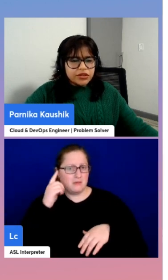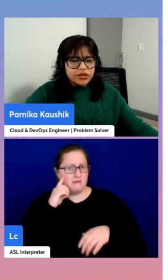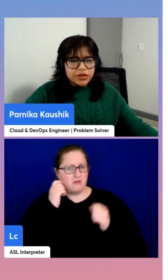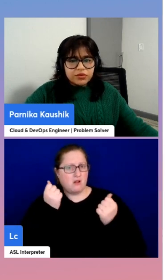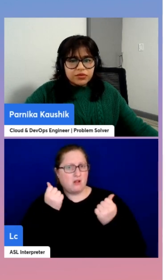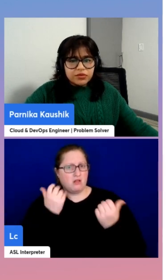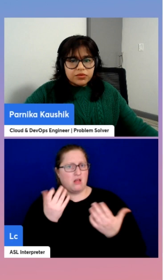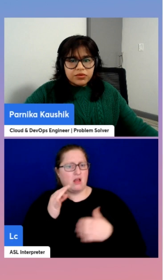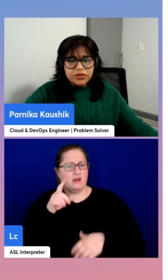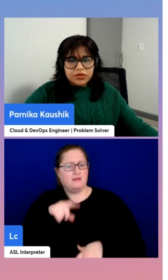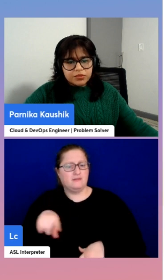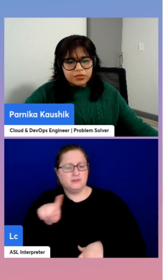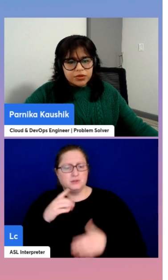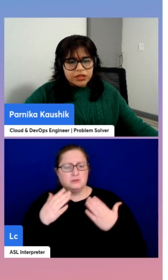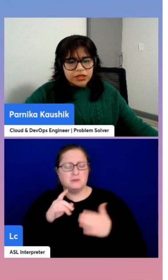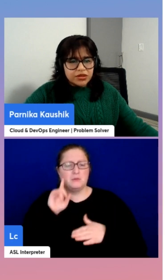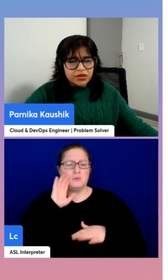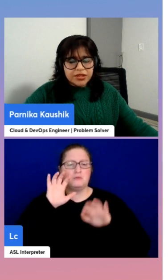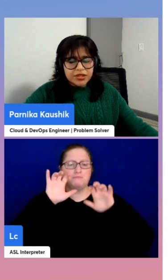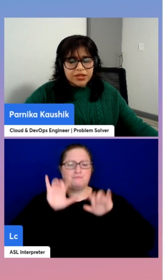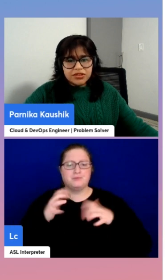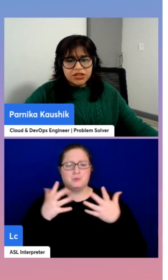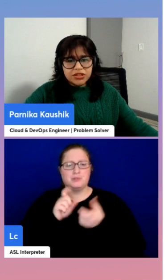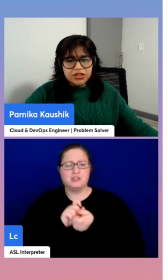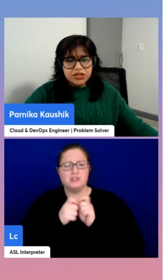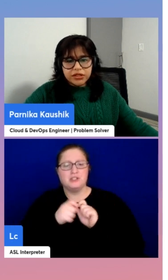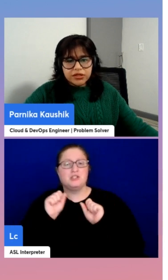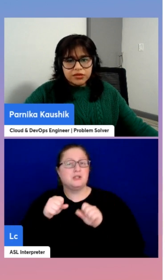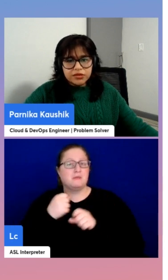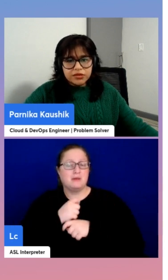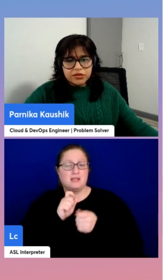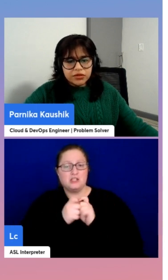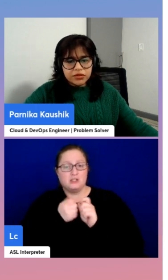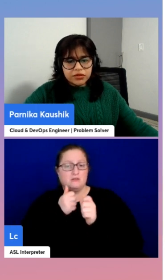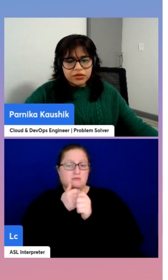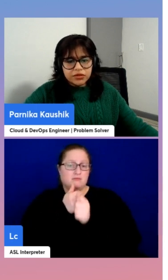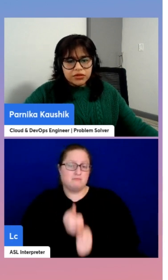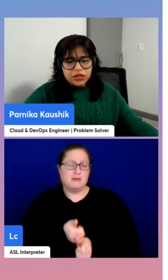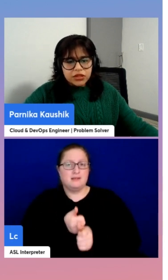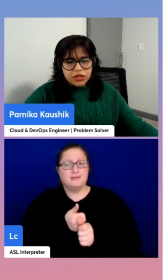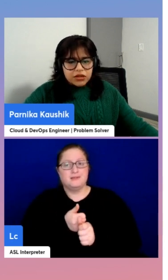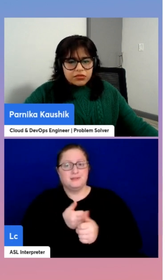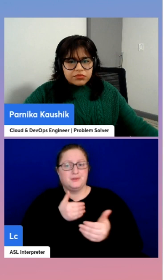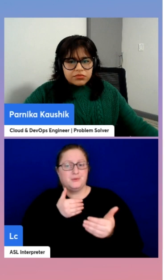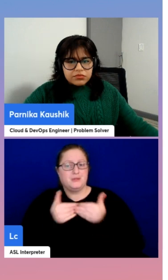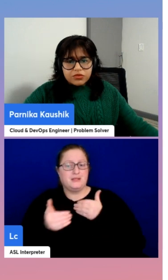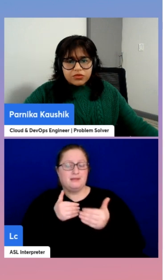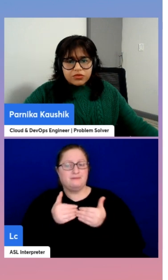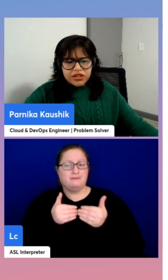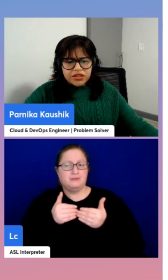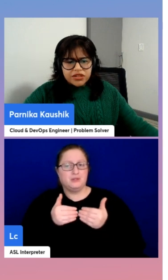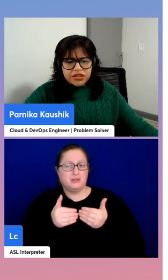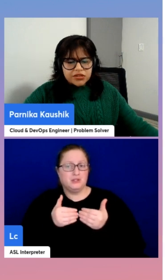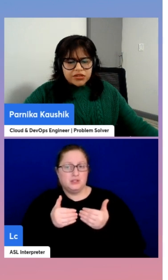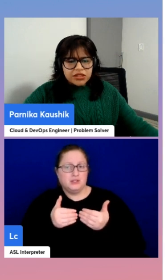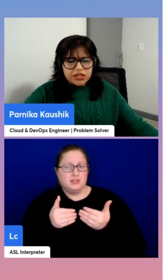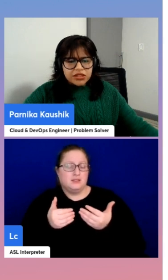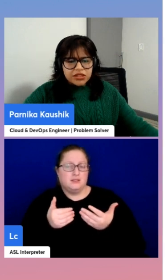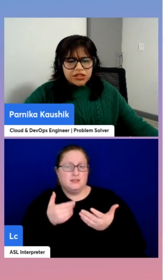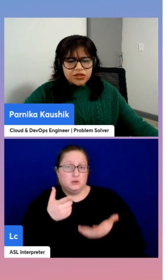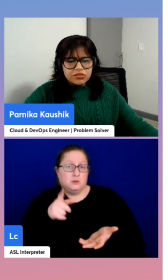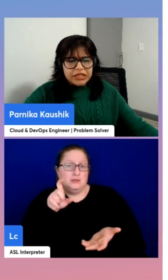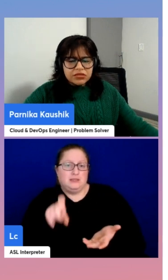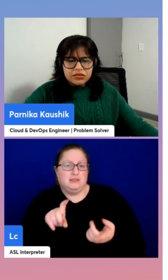going to write, well, what changes you're going to put in. You can always make the changes according to whatever your, whatever honestly you need